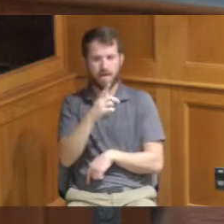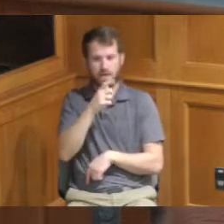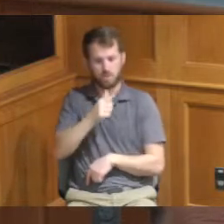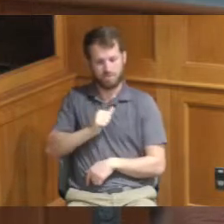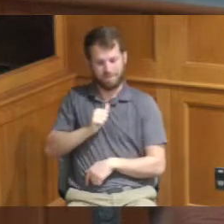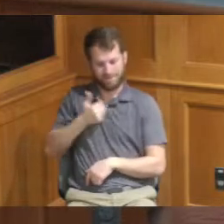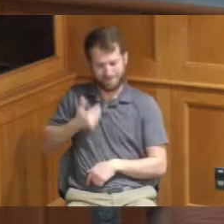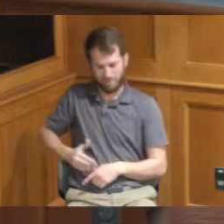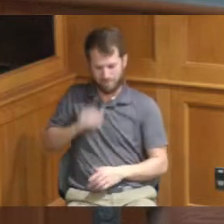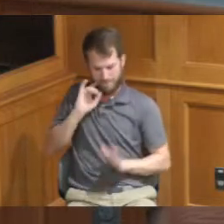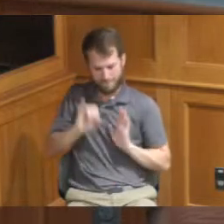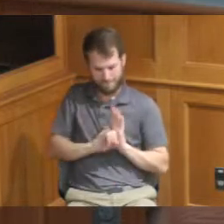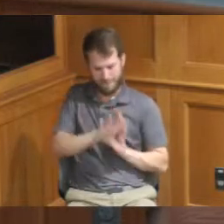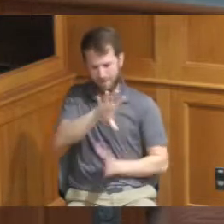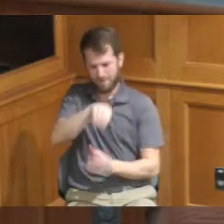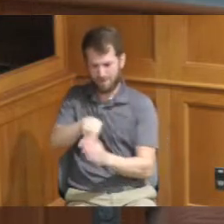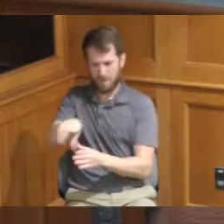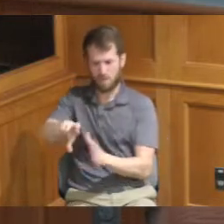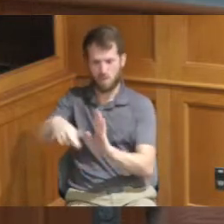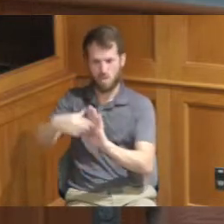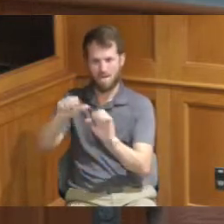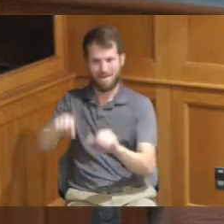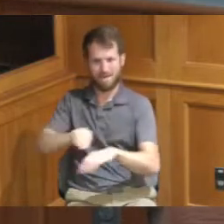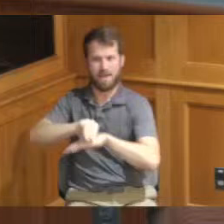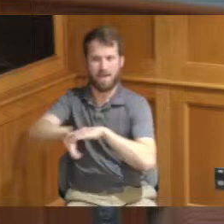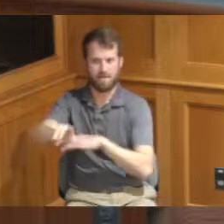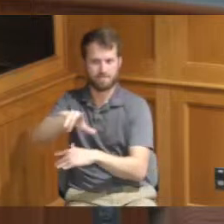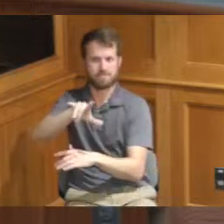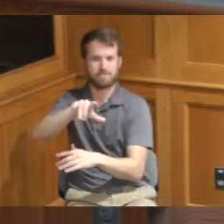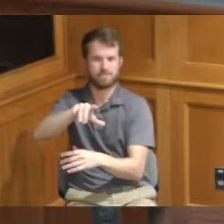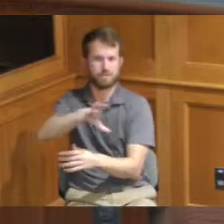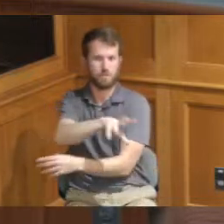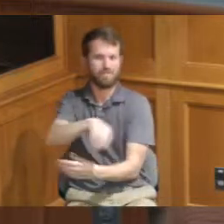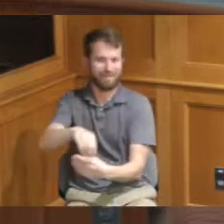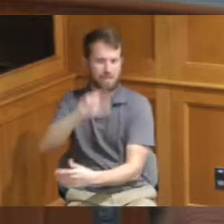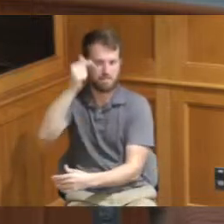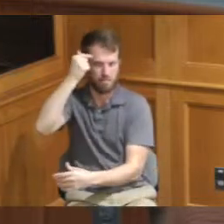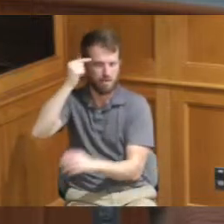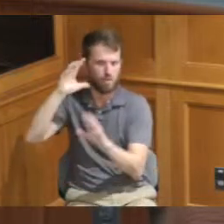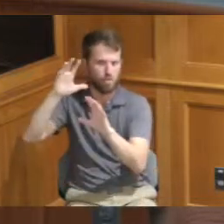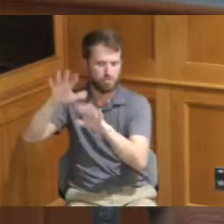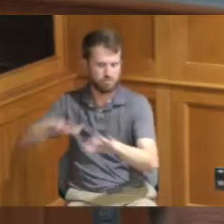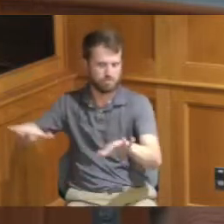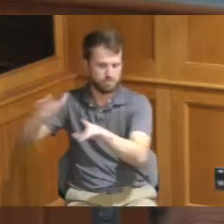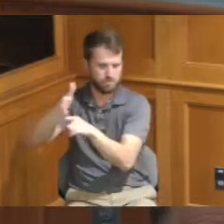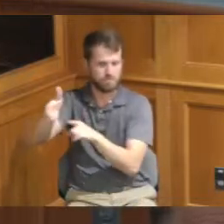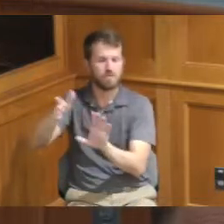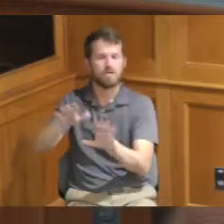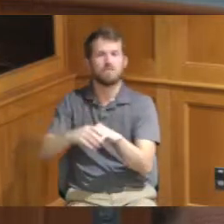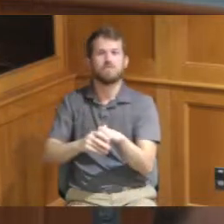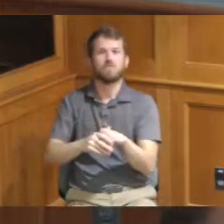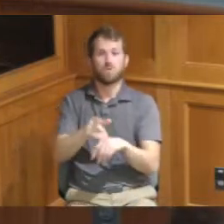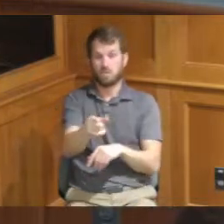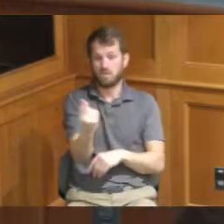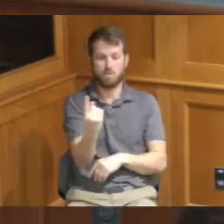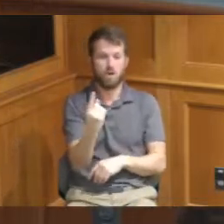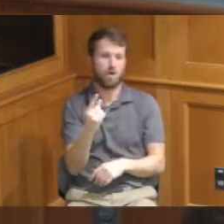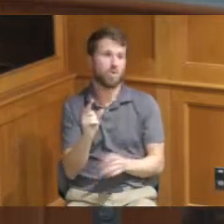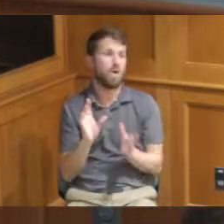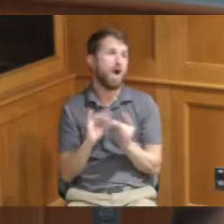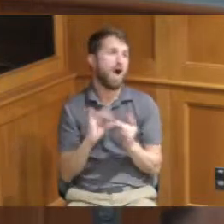my identity and the role that I could play in politics. And you have been someone who doesn't just talk about it,